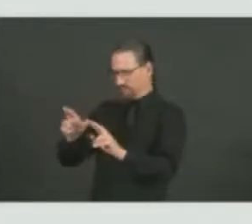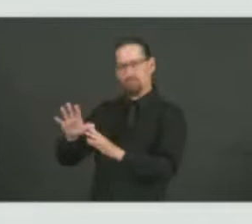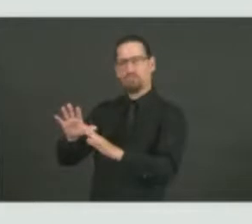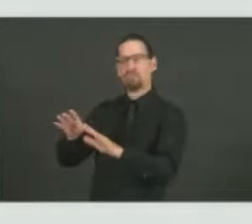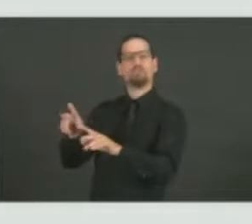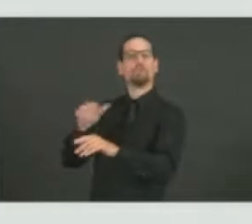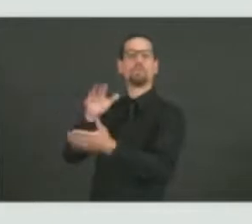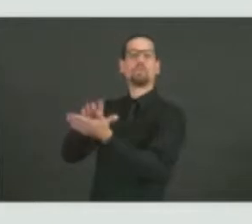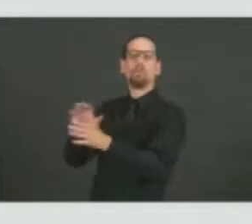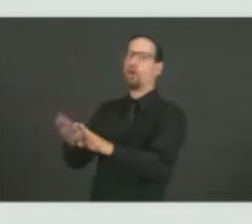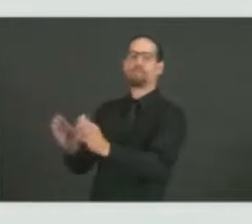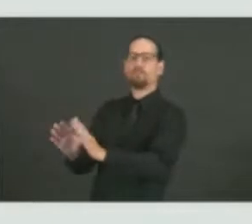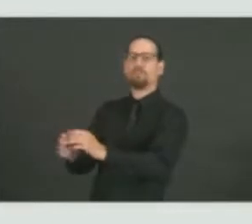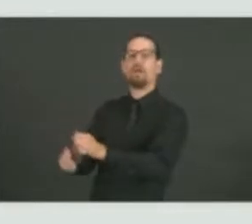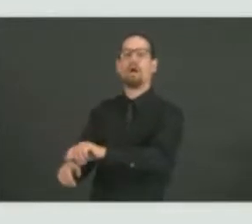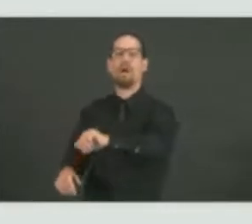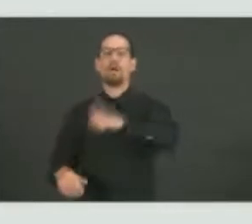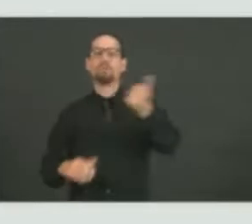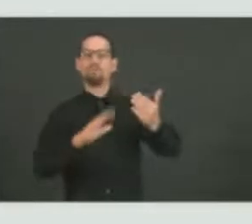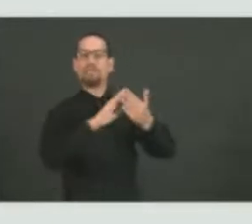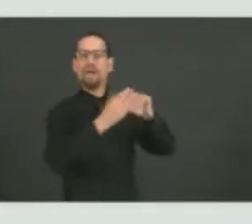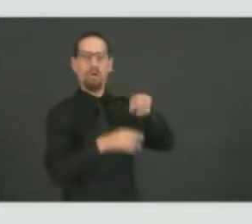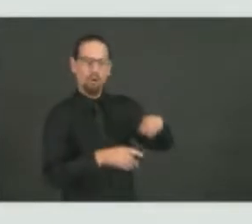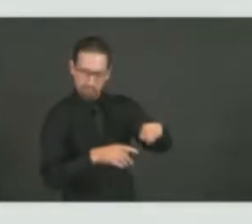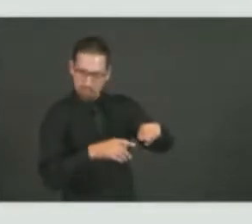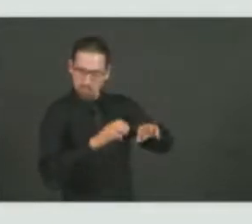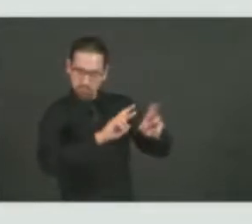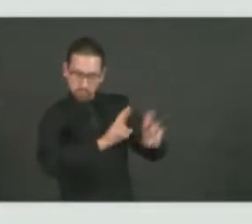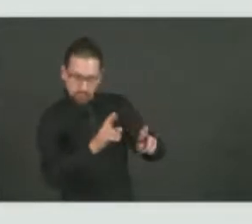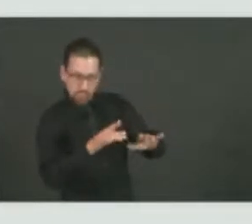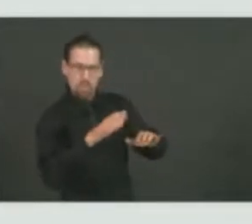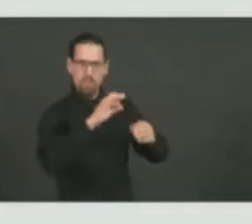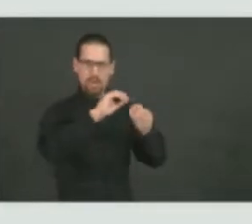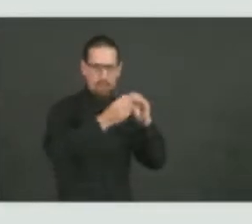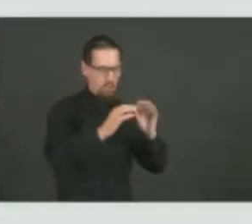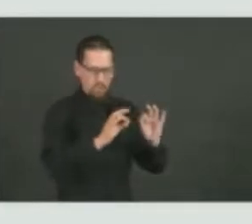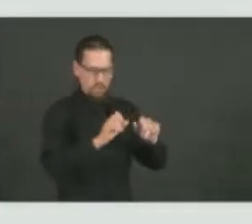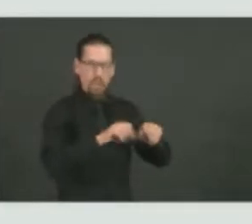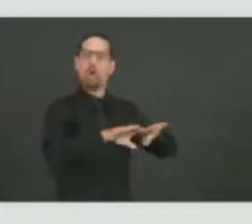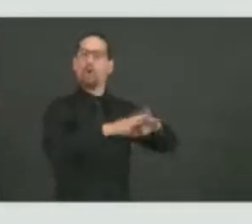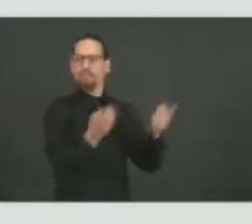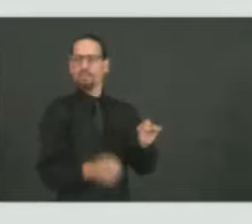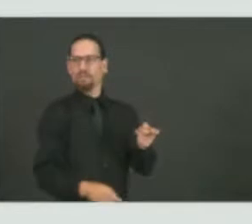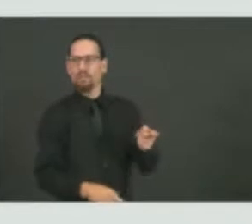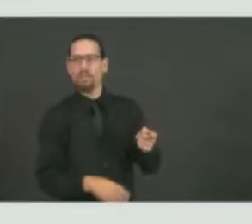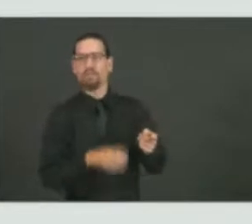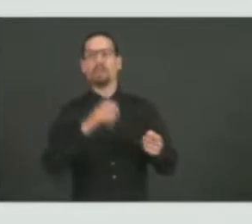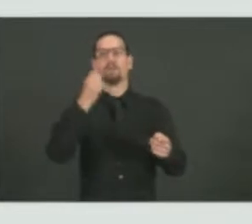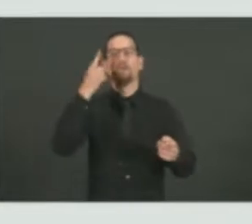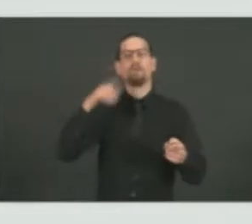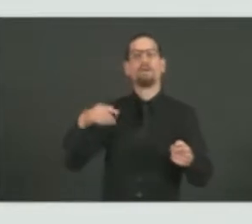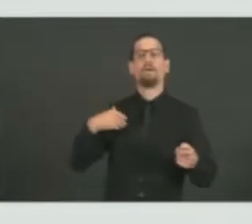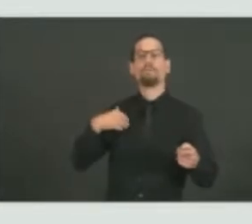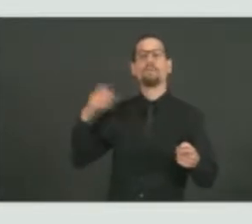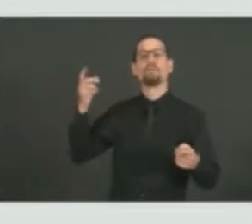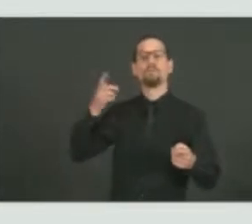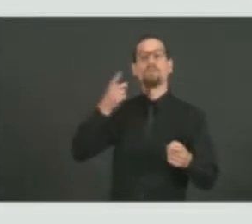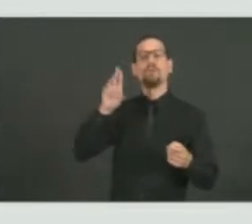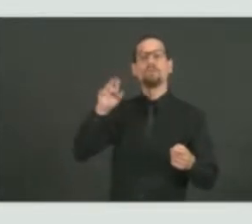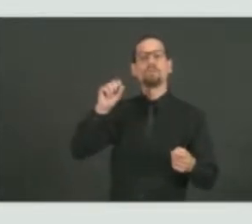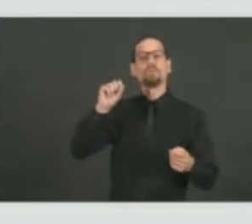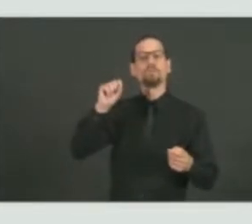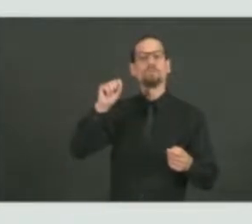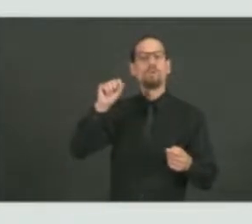experts to evaluate exactly what number is most appropriate. And I expect we'll be back late this week or early next week